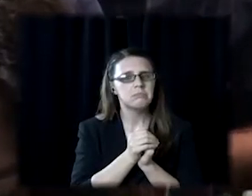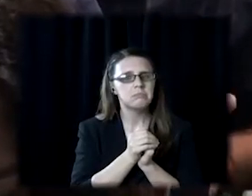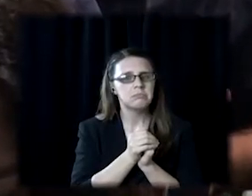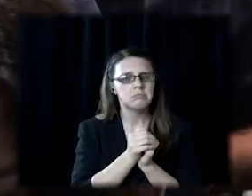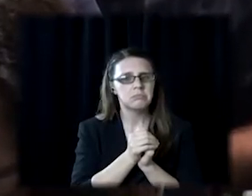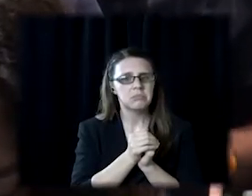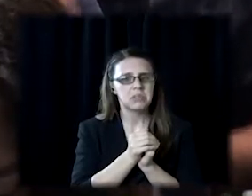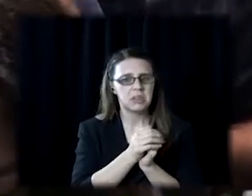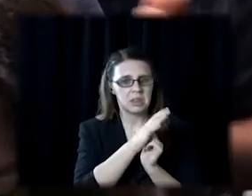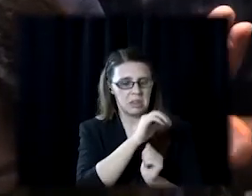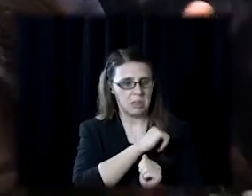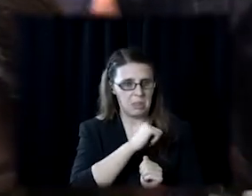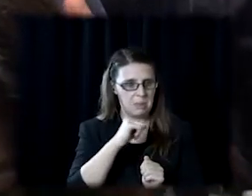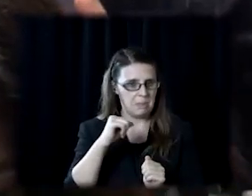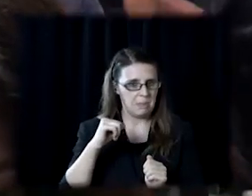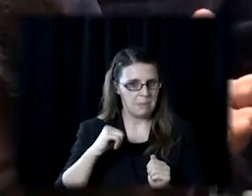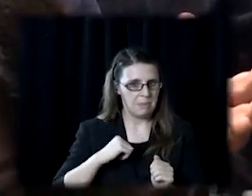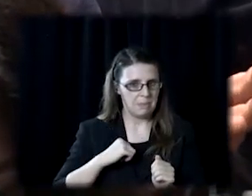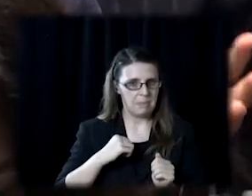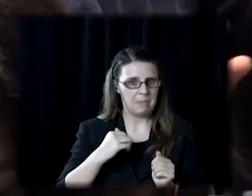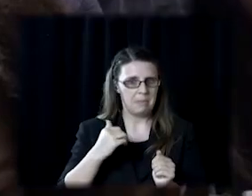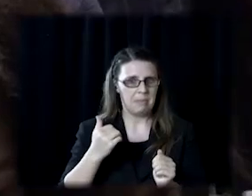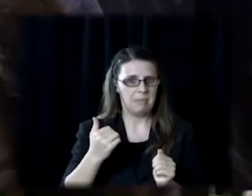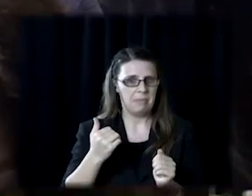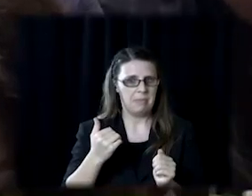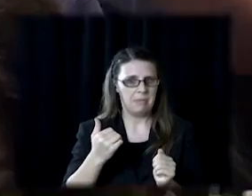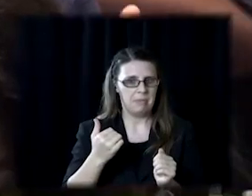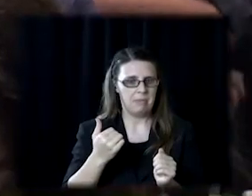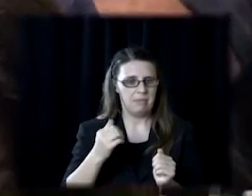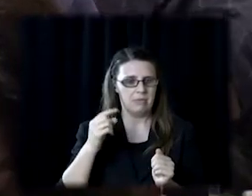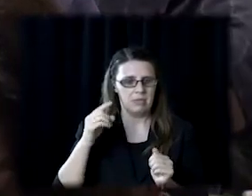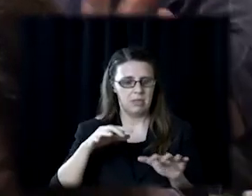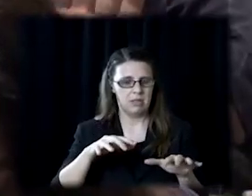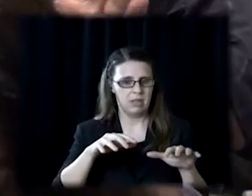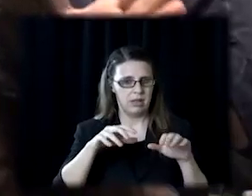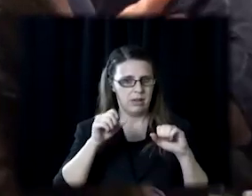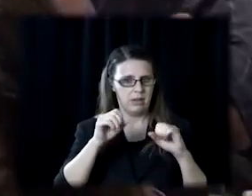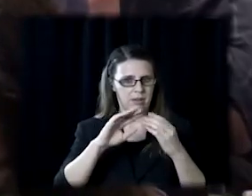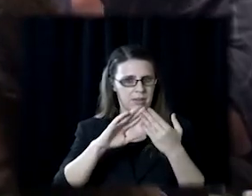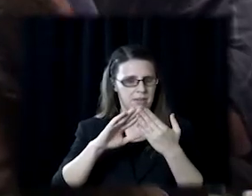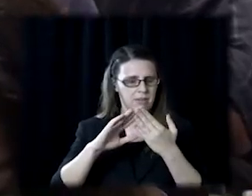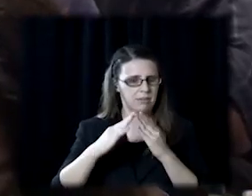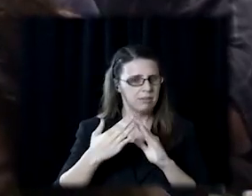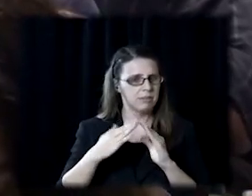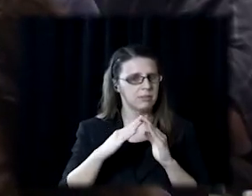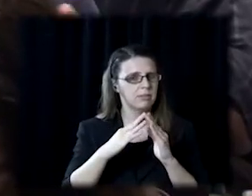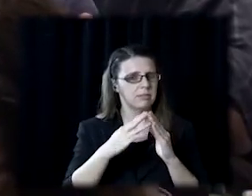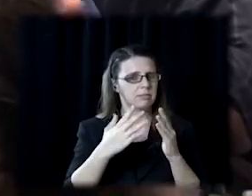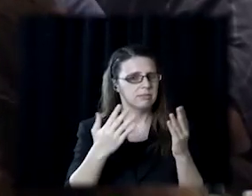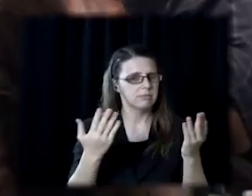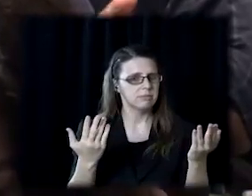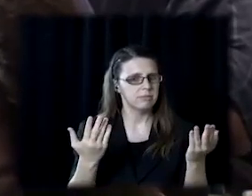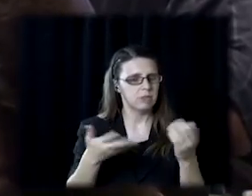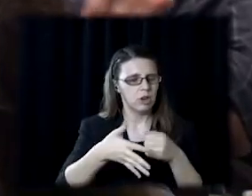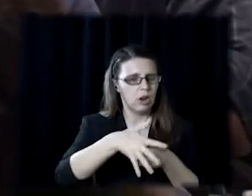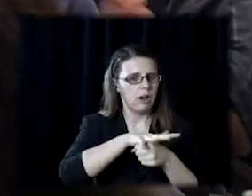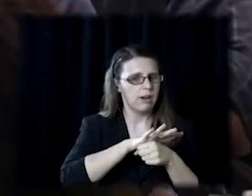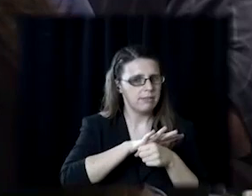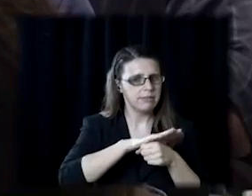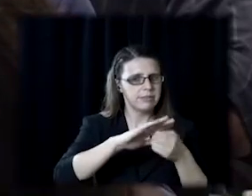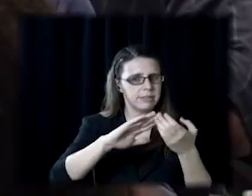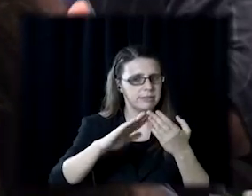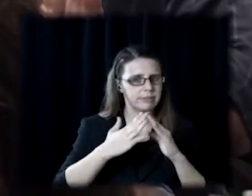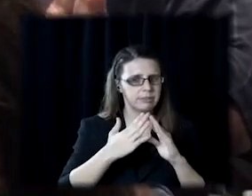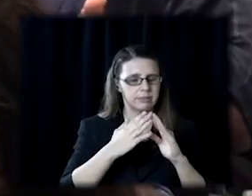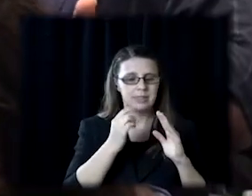the mayors? This is kind of a takeover of the municipalities, and if, because you said the